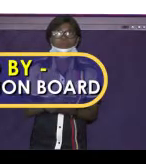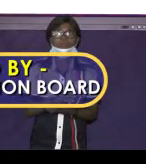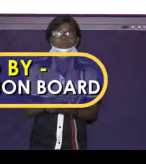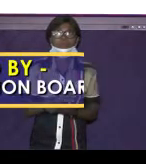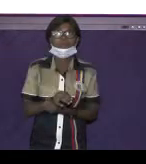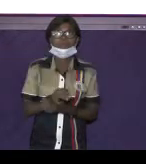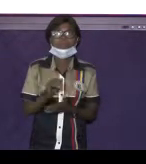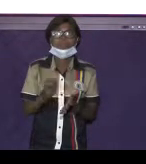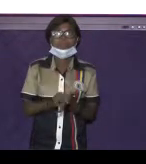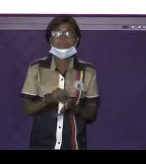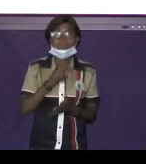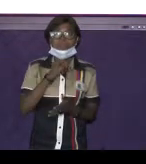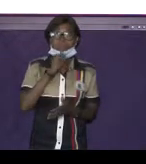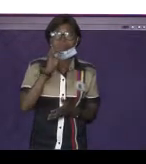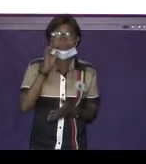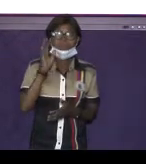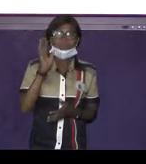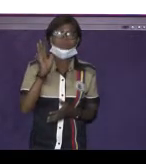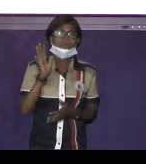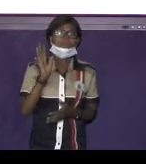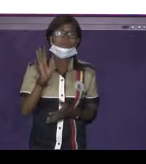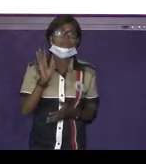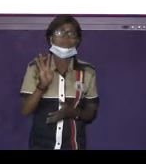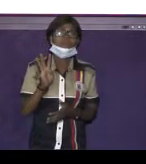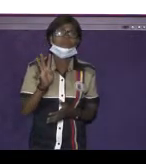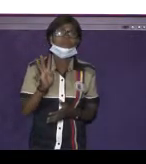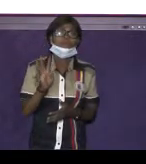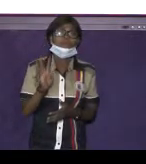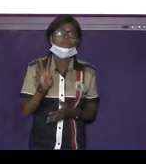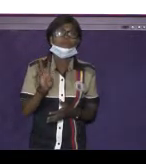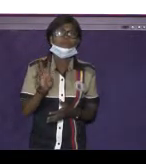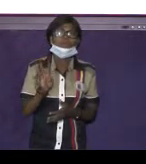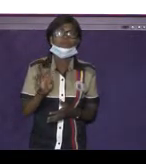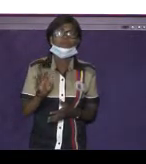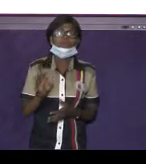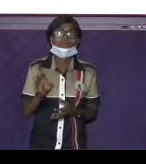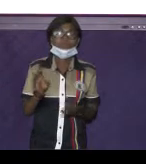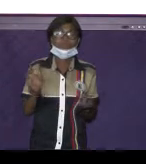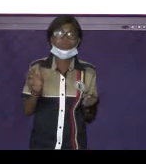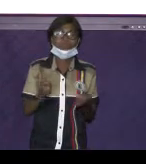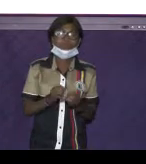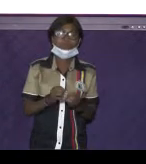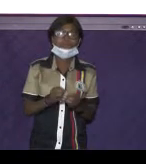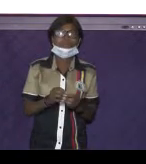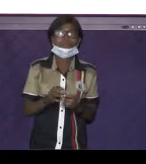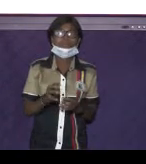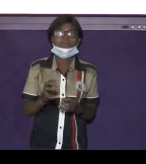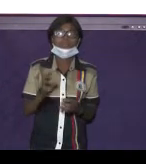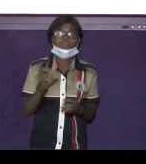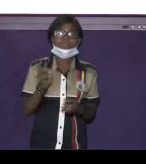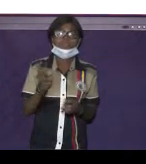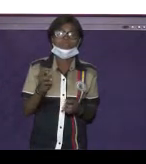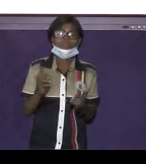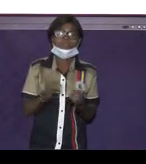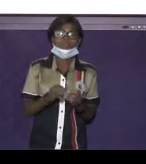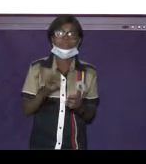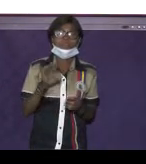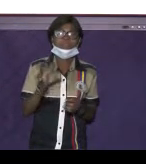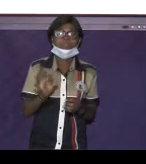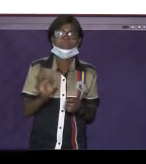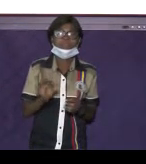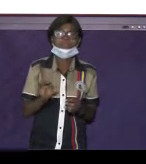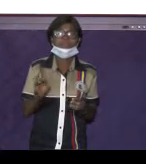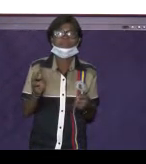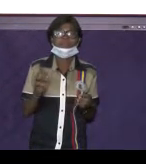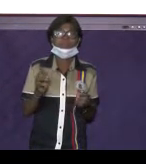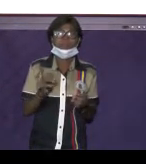4. That is 4. So 19 plus 6 plus 4. So, sorry, 16 plus 9 plus 4, that